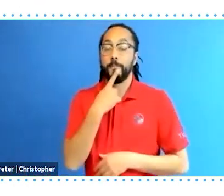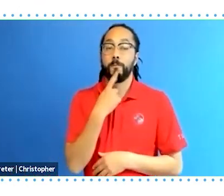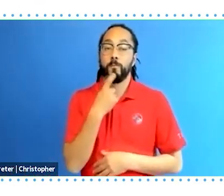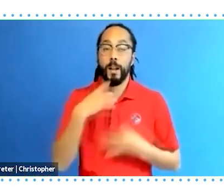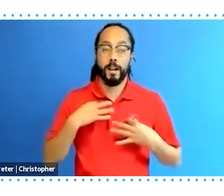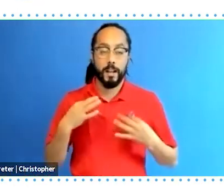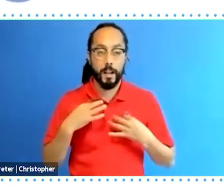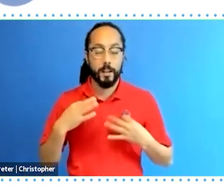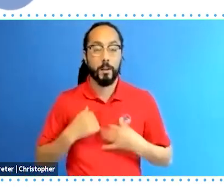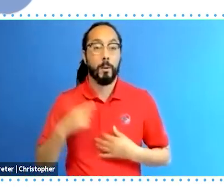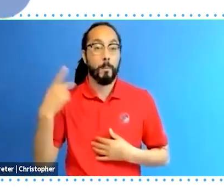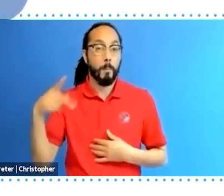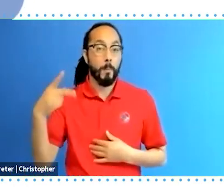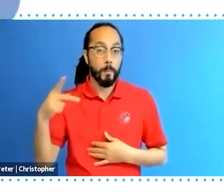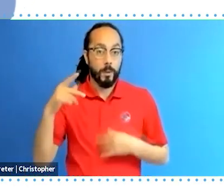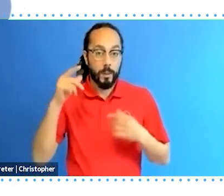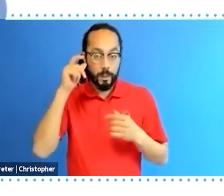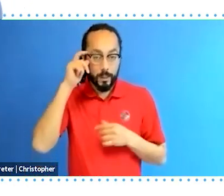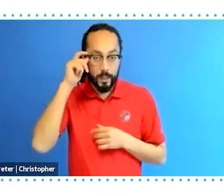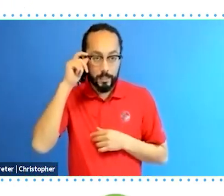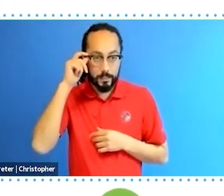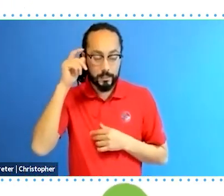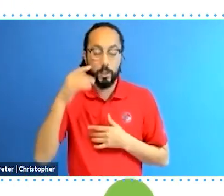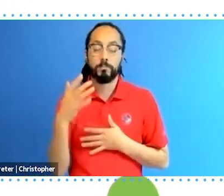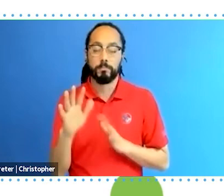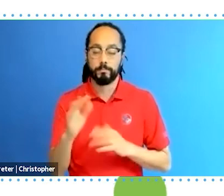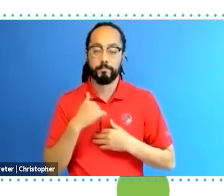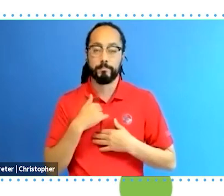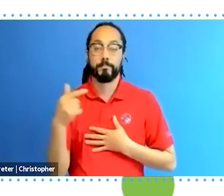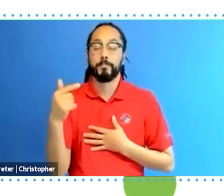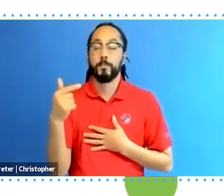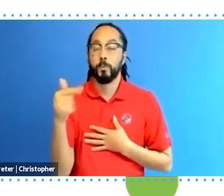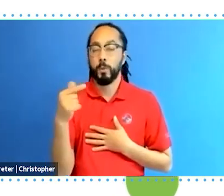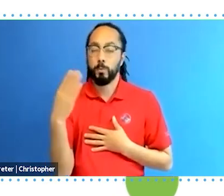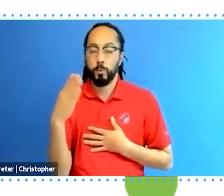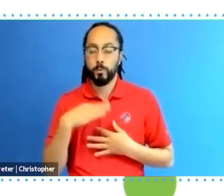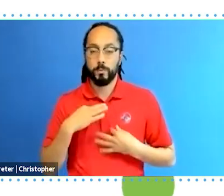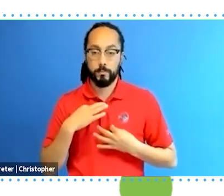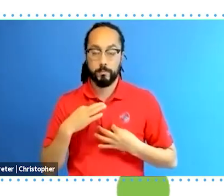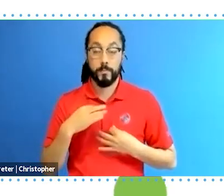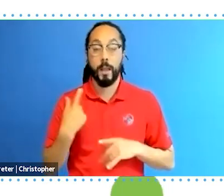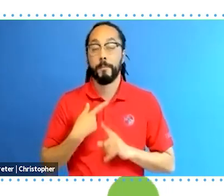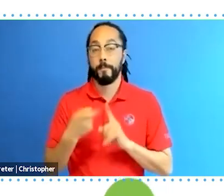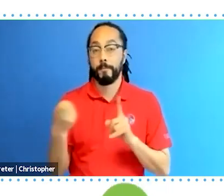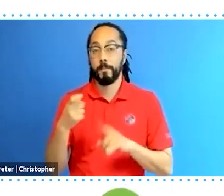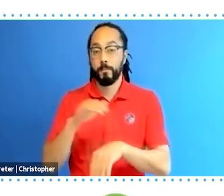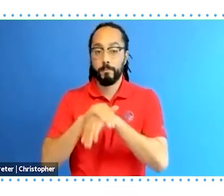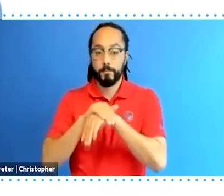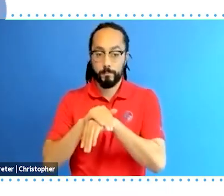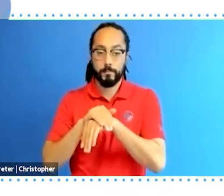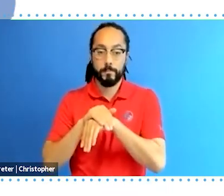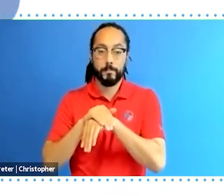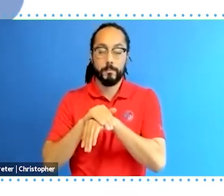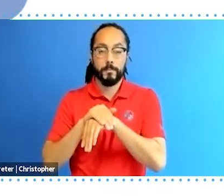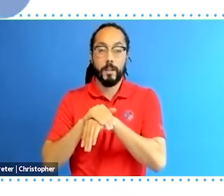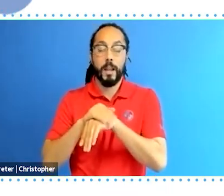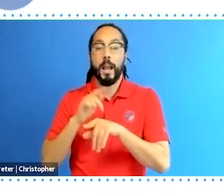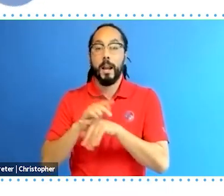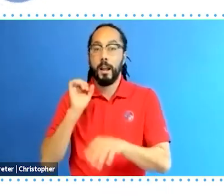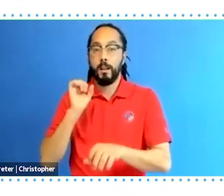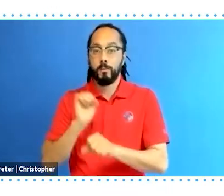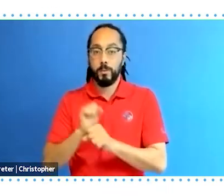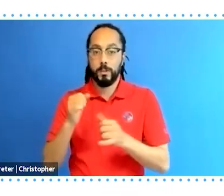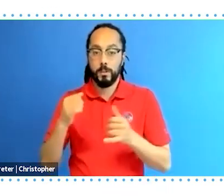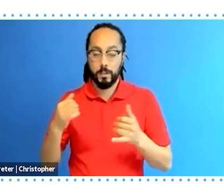on. And I too am a settler subject descending from the UK and currently work and live in what is now commonly